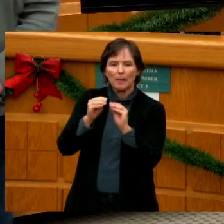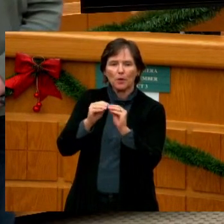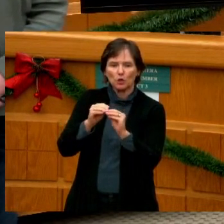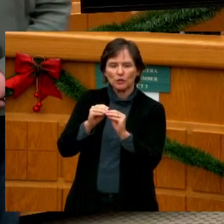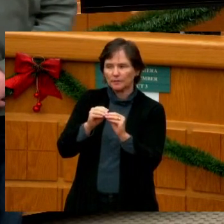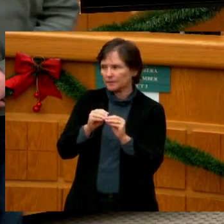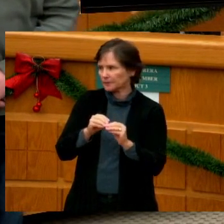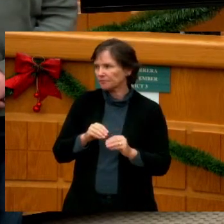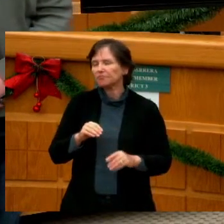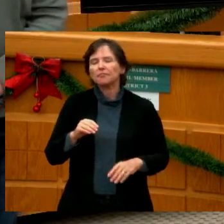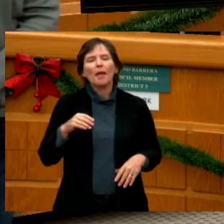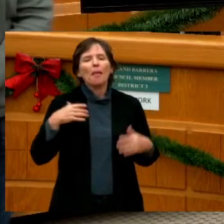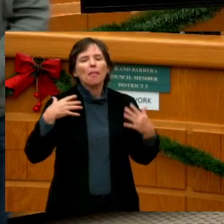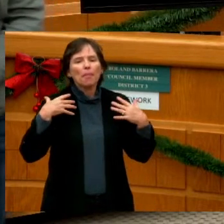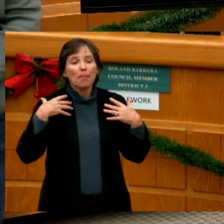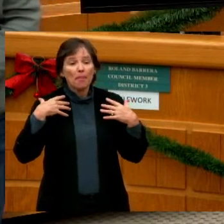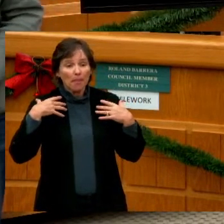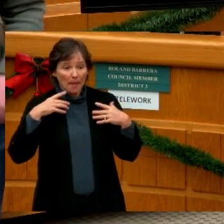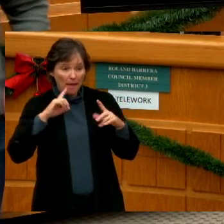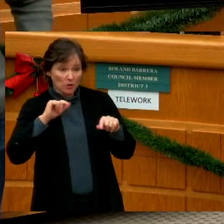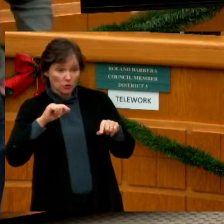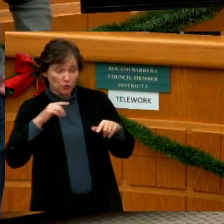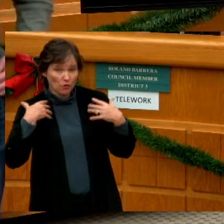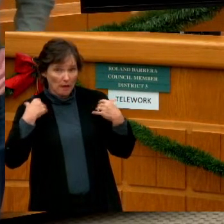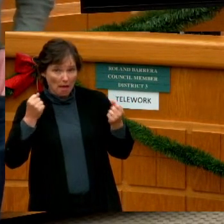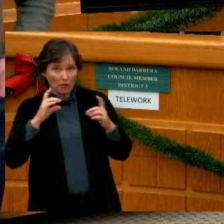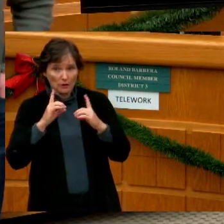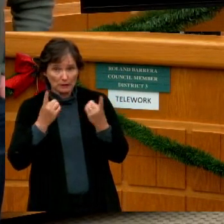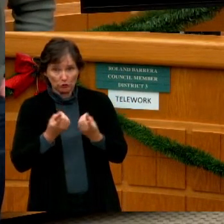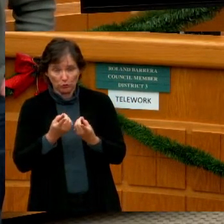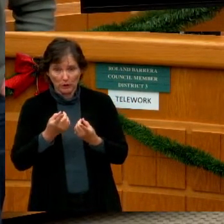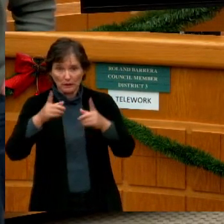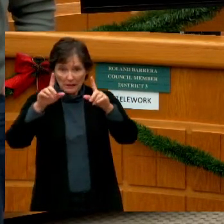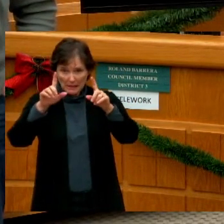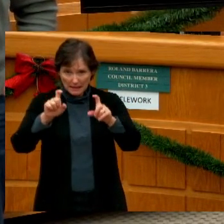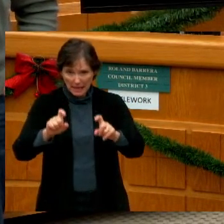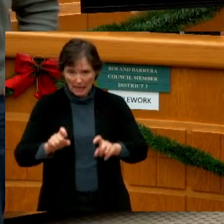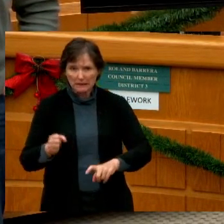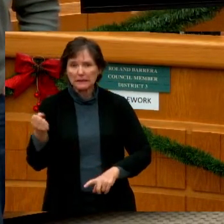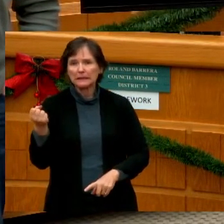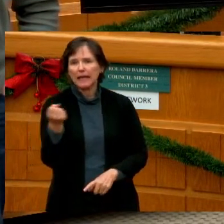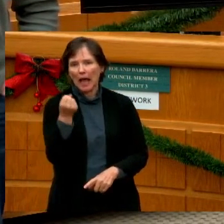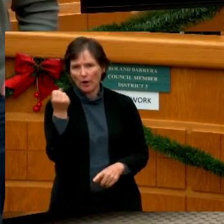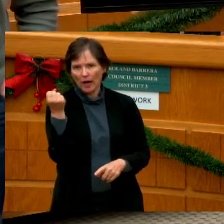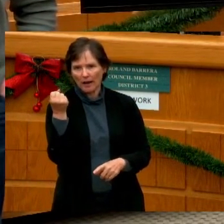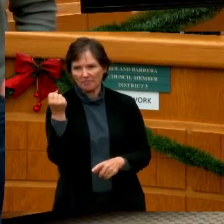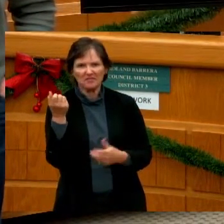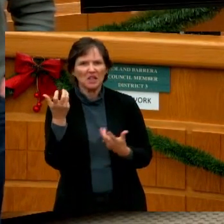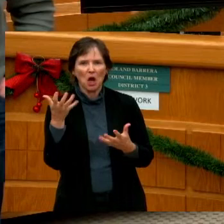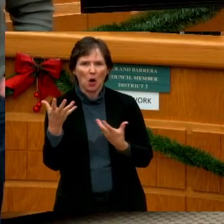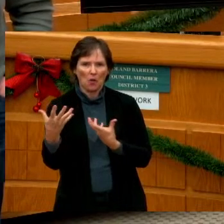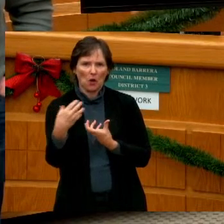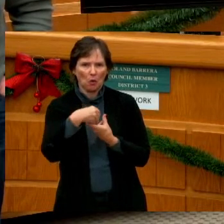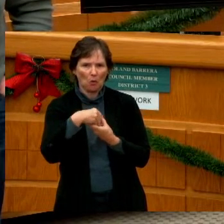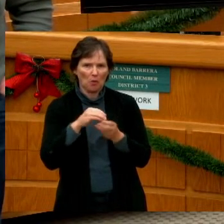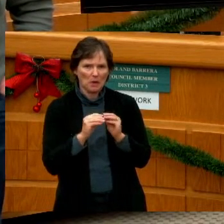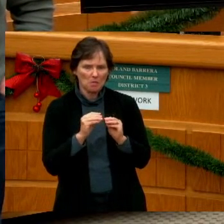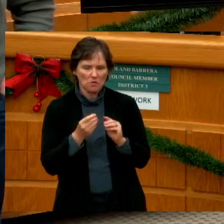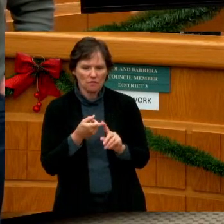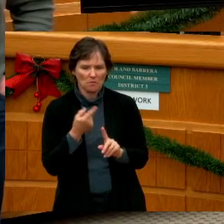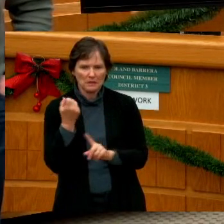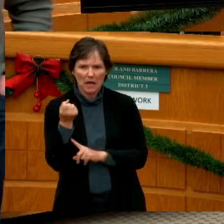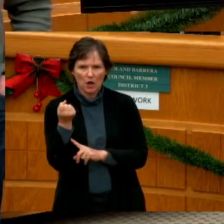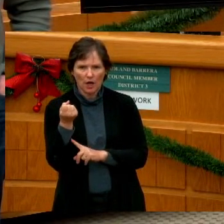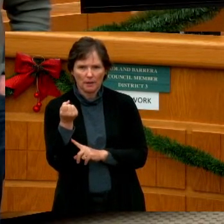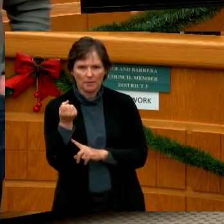predictions? Okay, so the health district tested on Saturday, and those results are already in